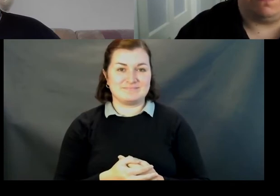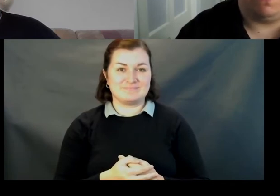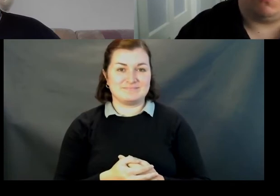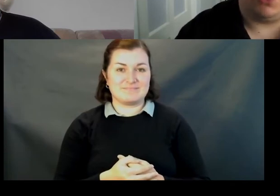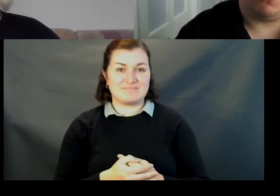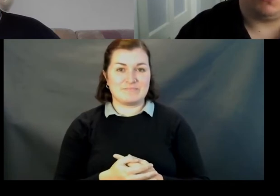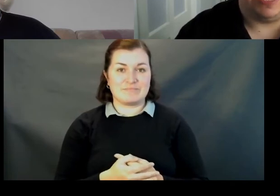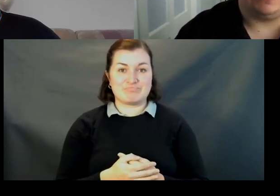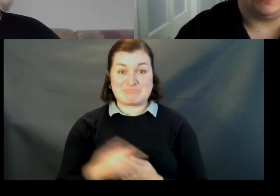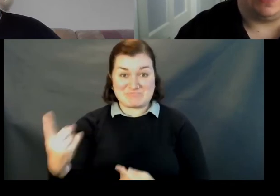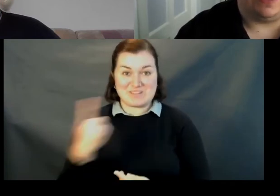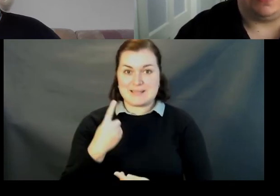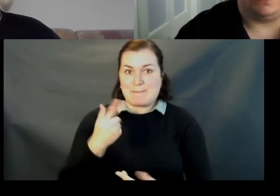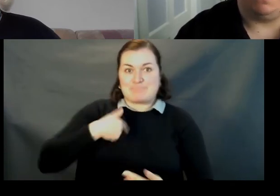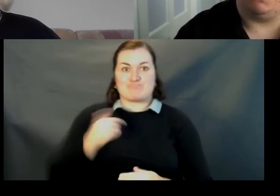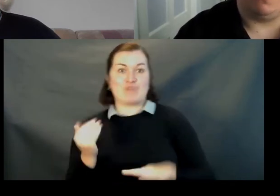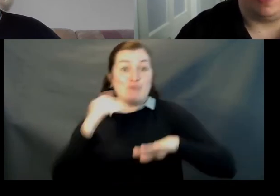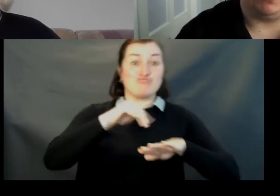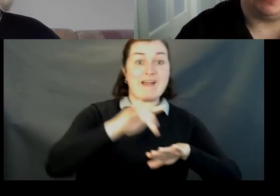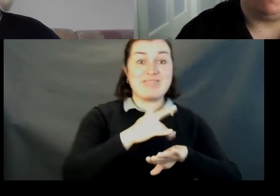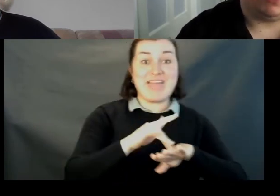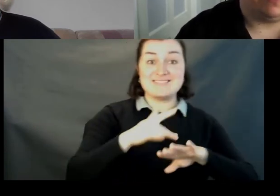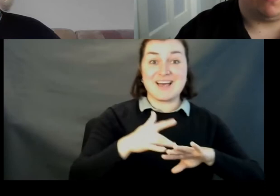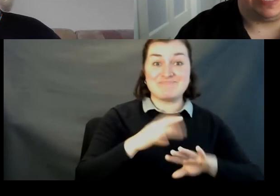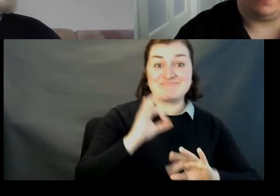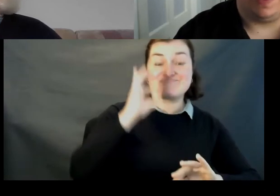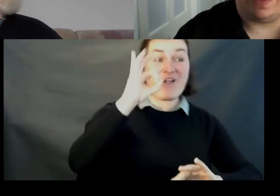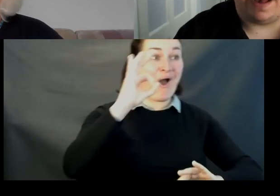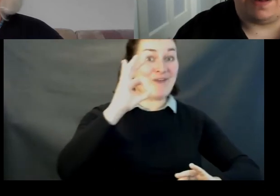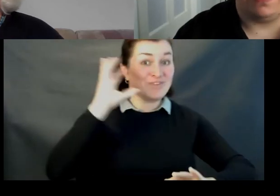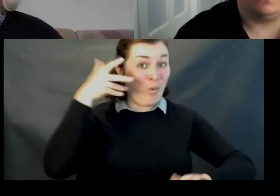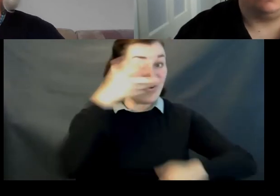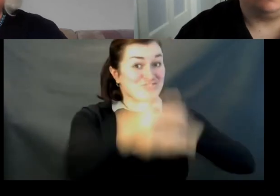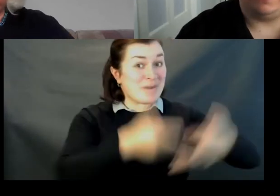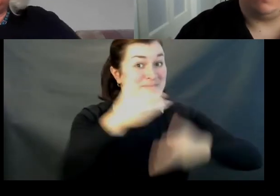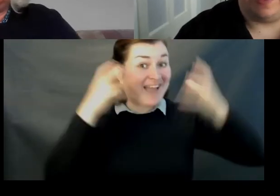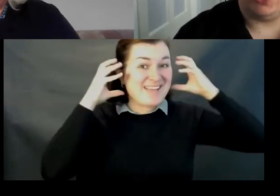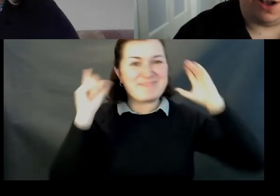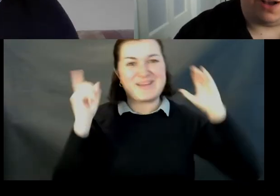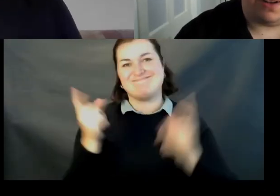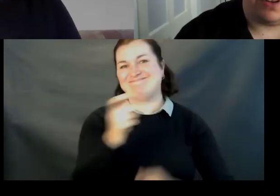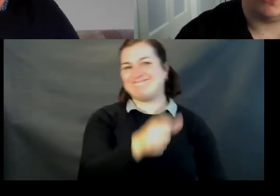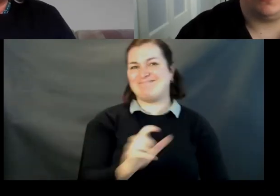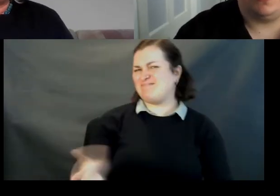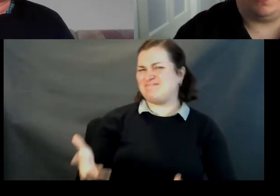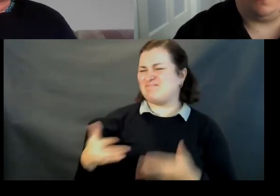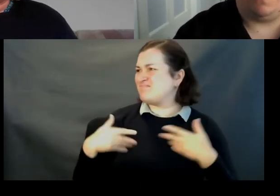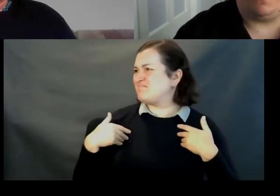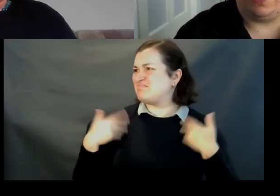for an audio description headset and the front of house team don't know exactly where they are. They don't know if they're